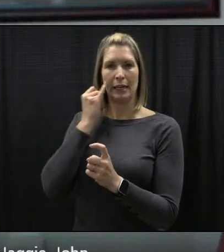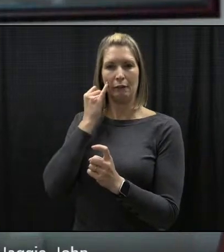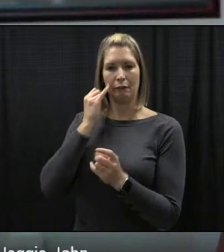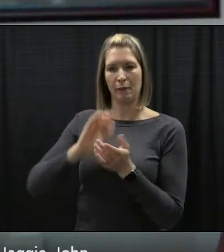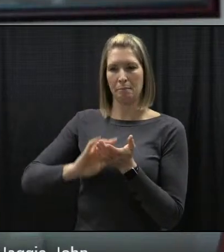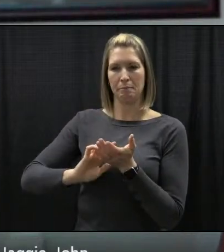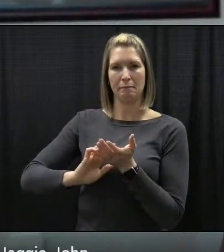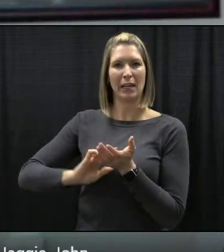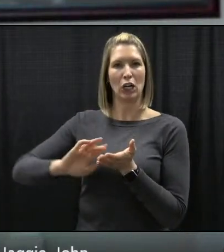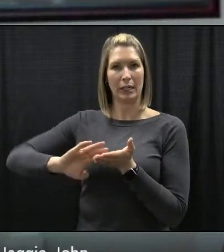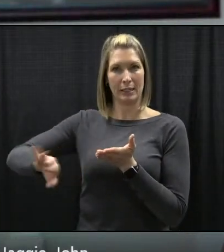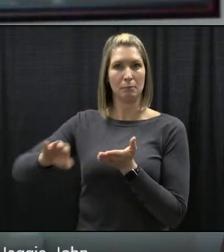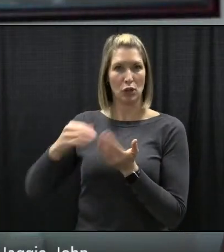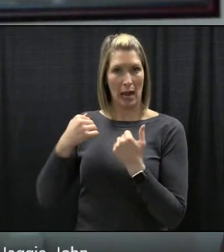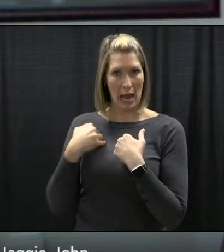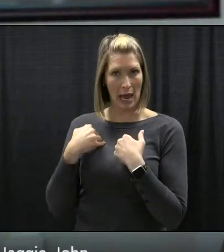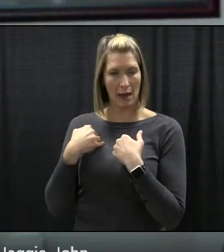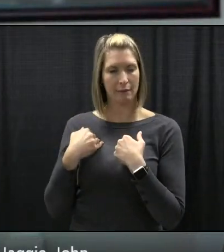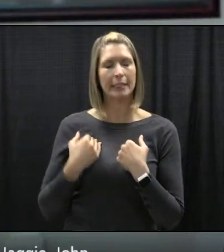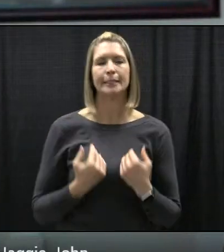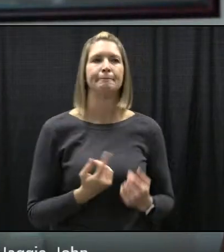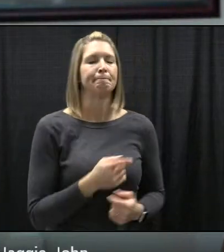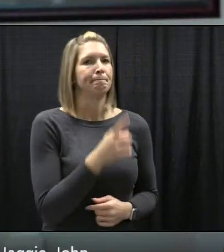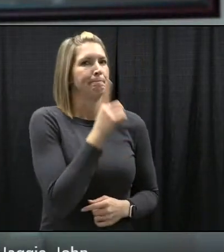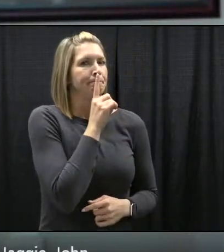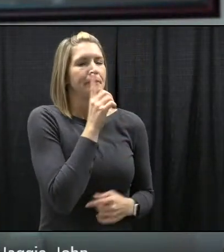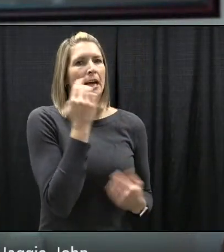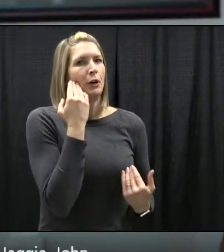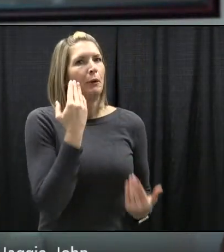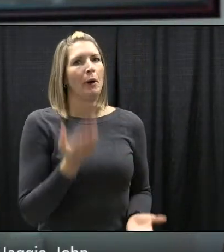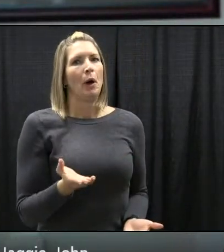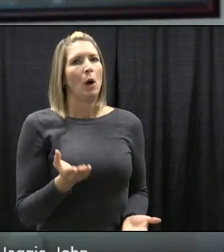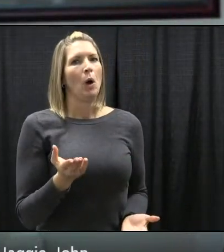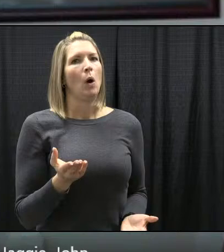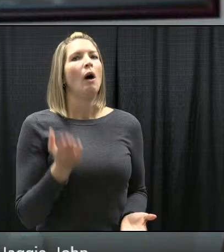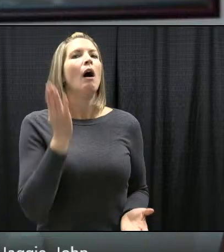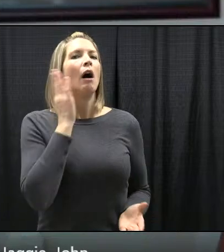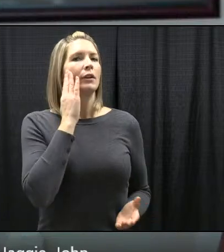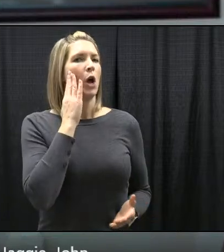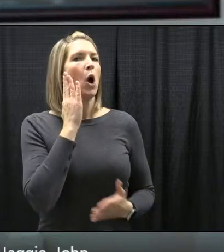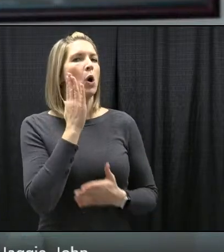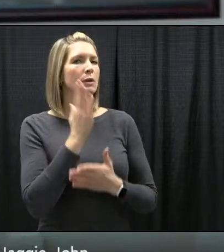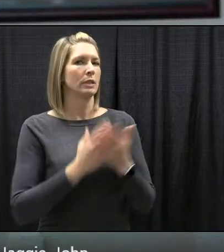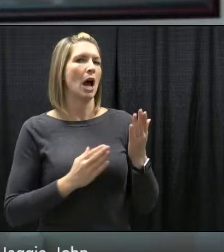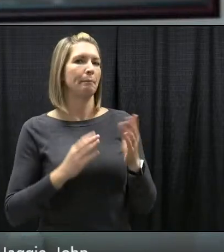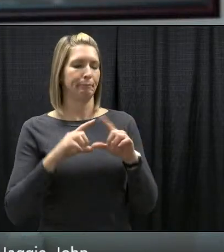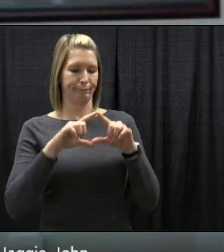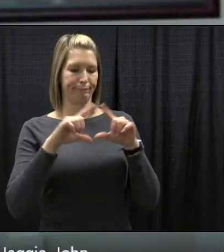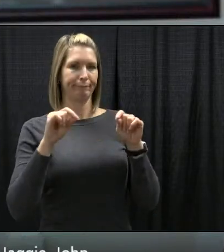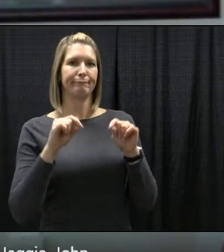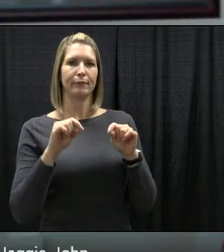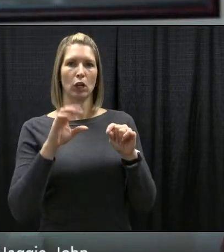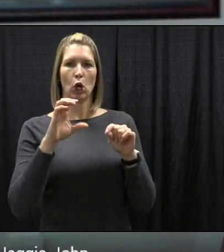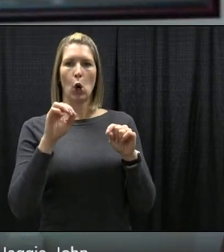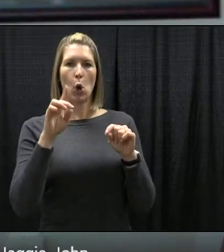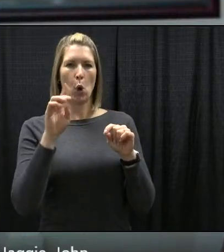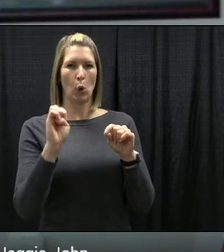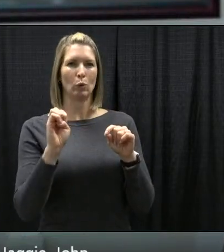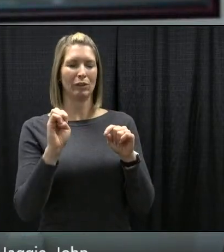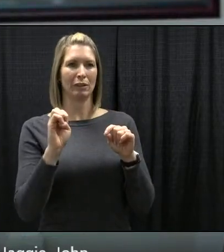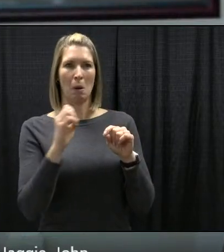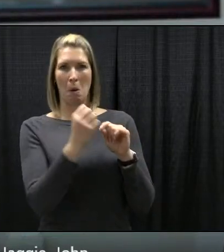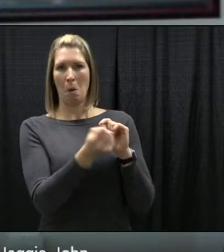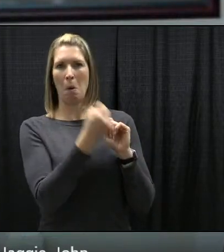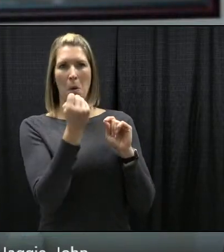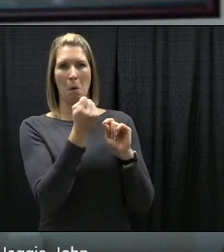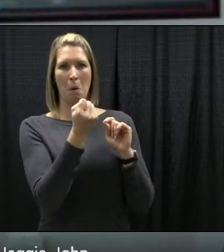Similarly, I couldn't tell you that at the moment. I know there was a hold on new QR codes being issued because of our IT challenges. So